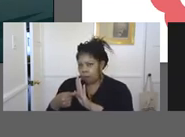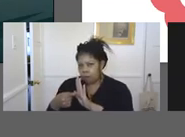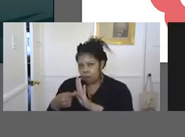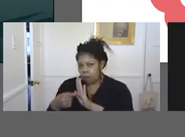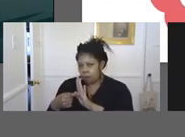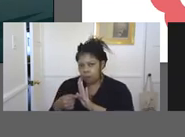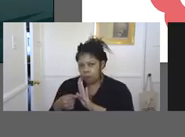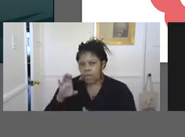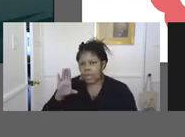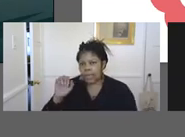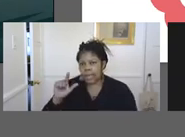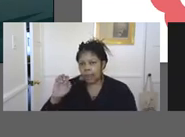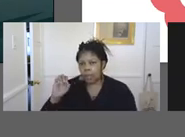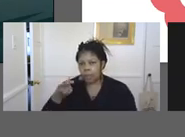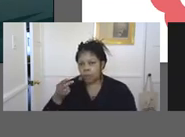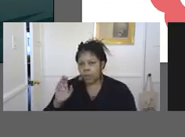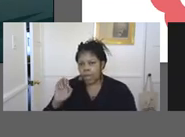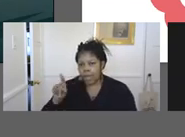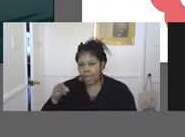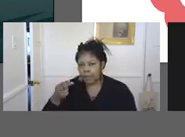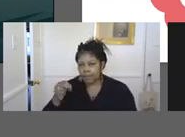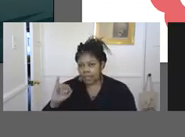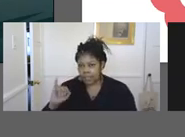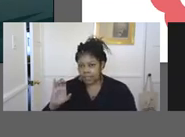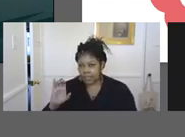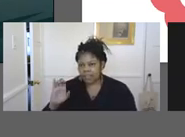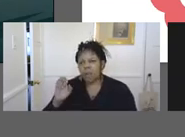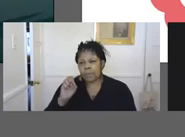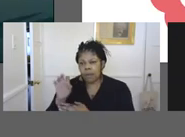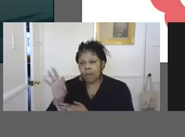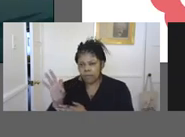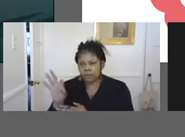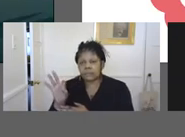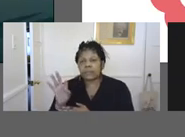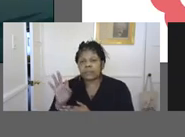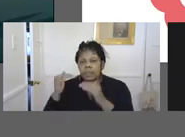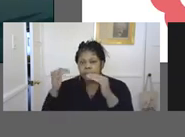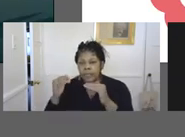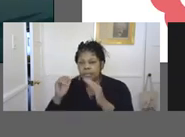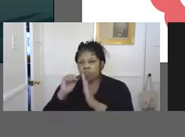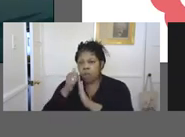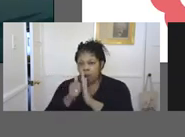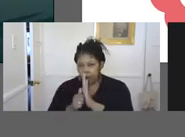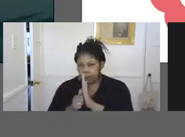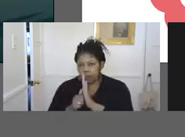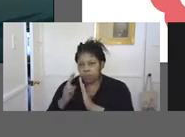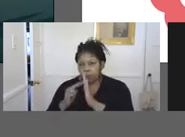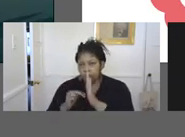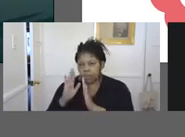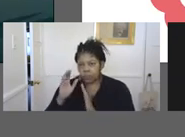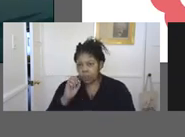calligraphic brushes, I'm going to turn that off. I'm going to go back here and turn off art brushes. And I'm going to